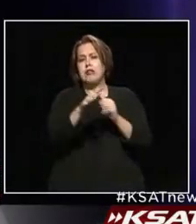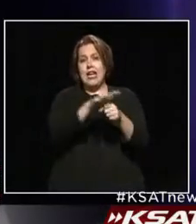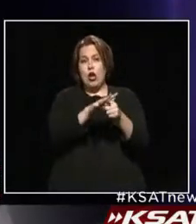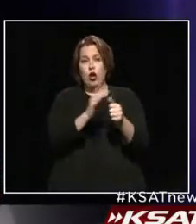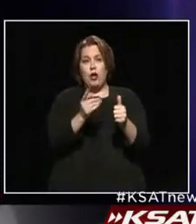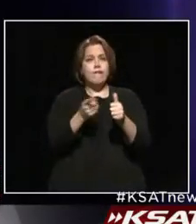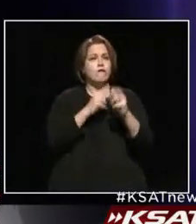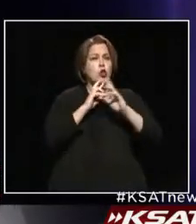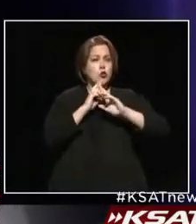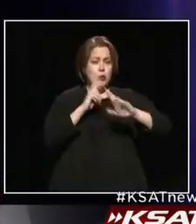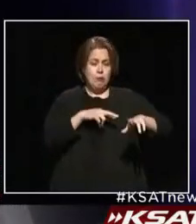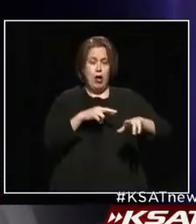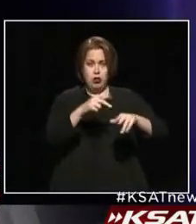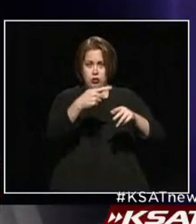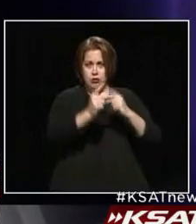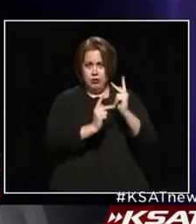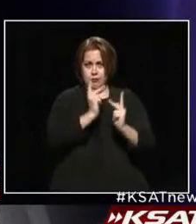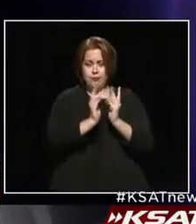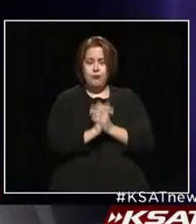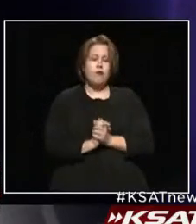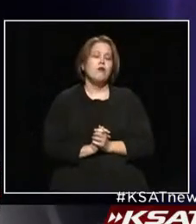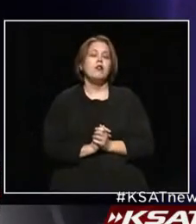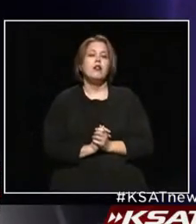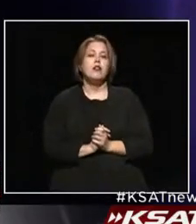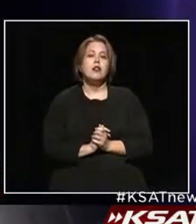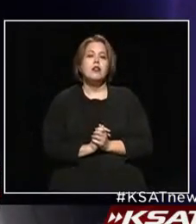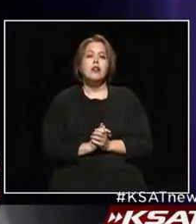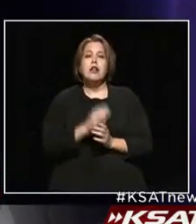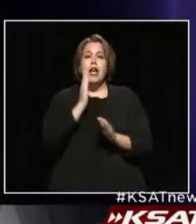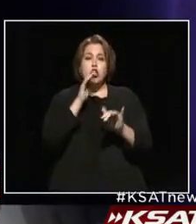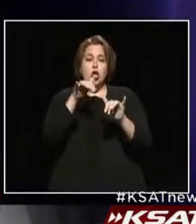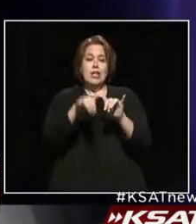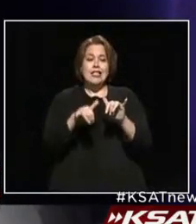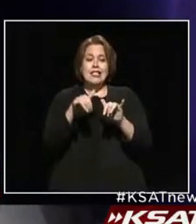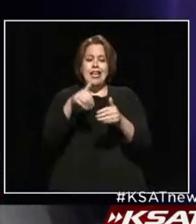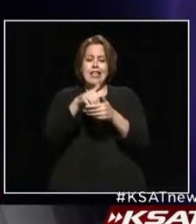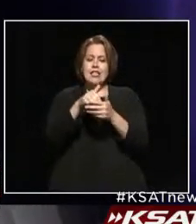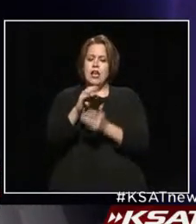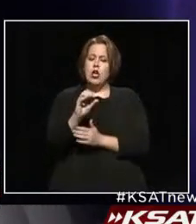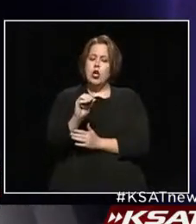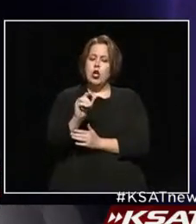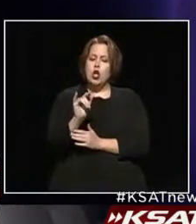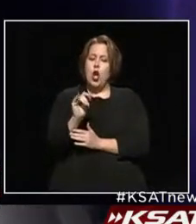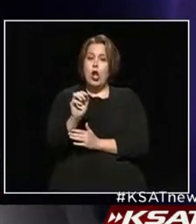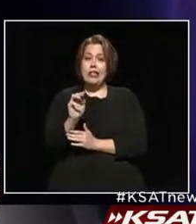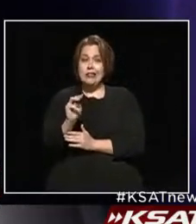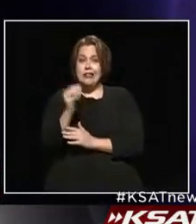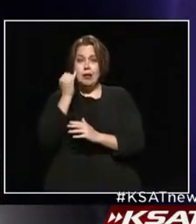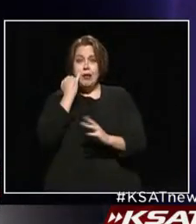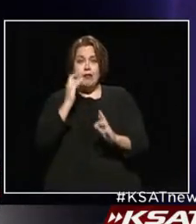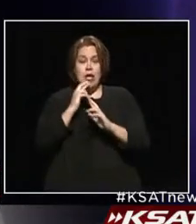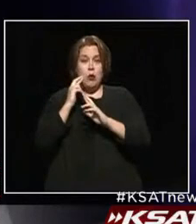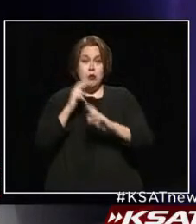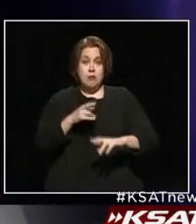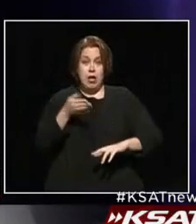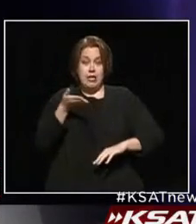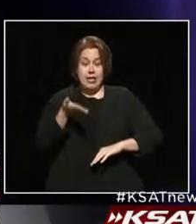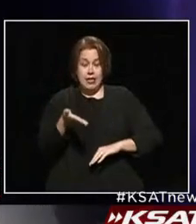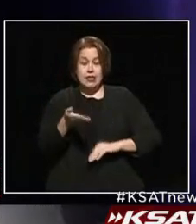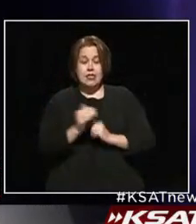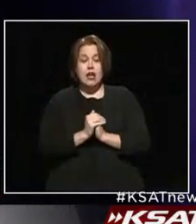first responders, and they'll be staying in the Coliseum as they begin to respond to this, where they get